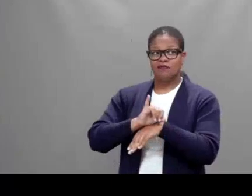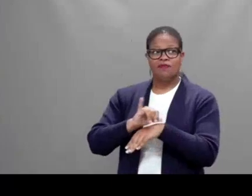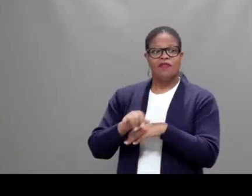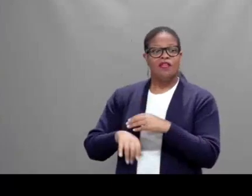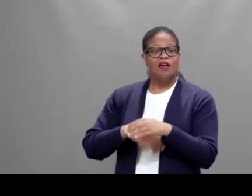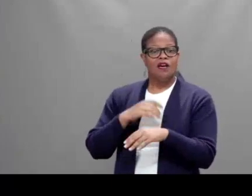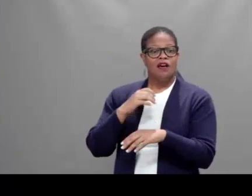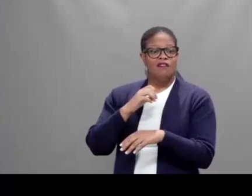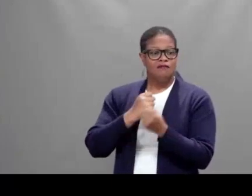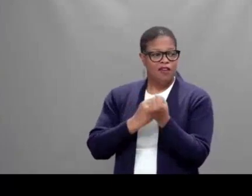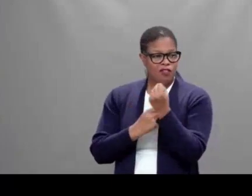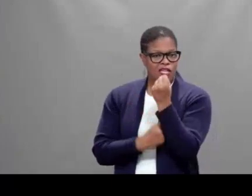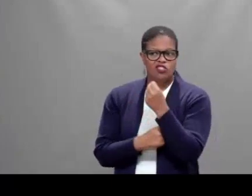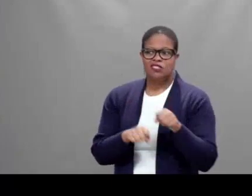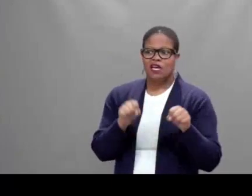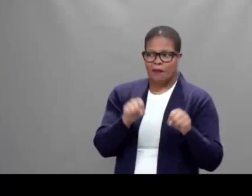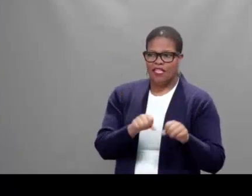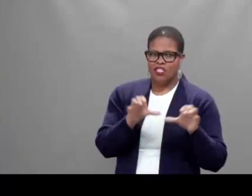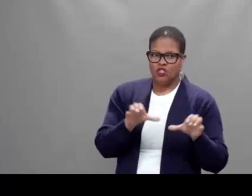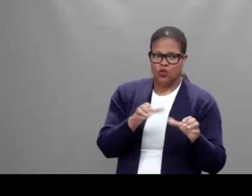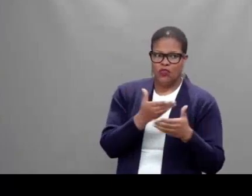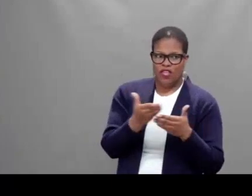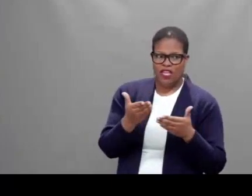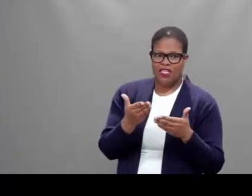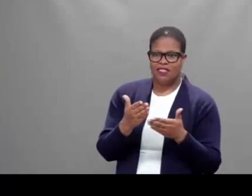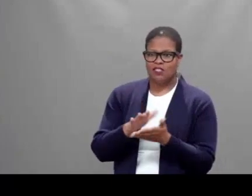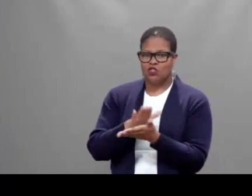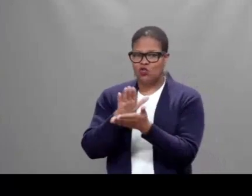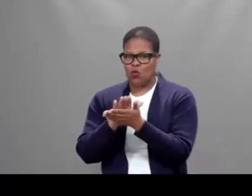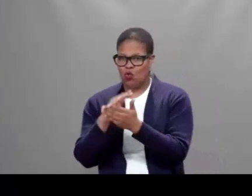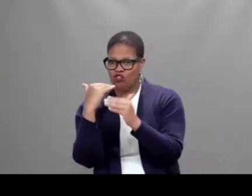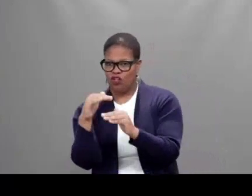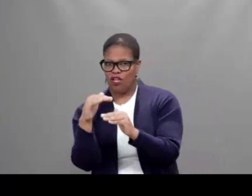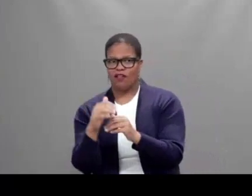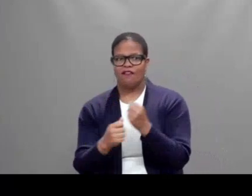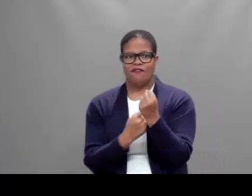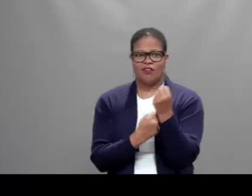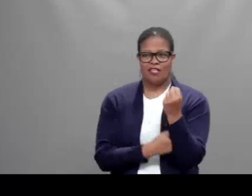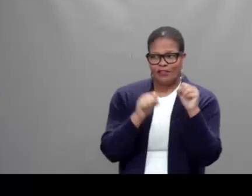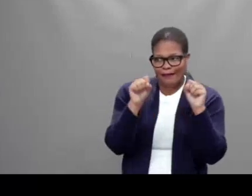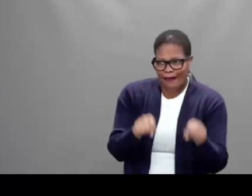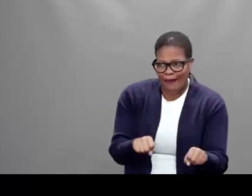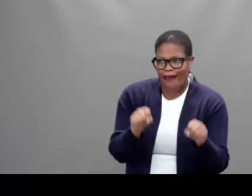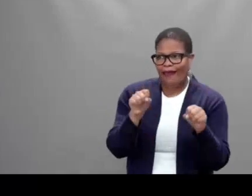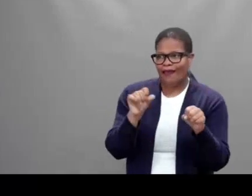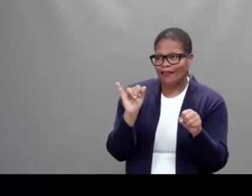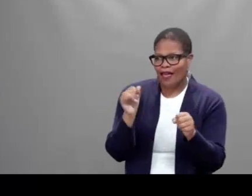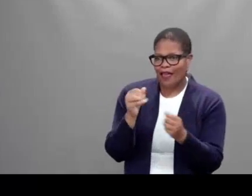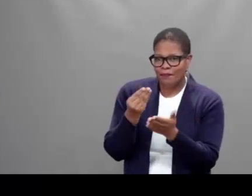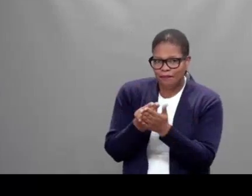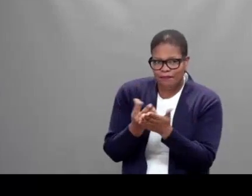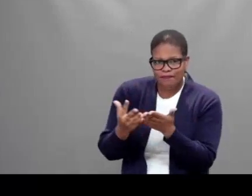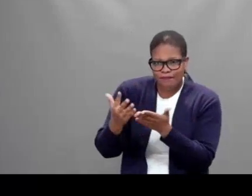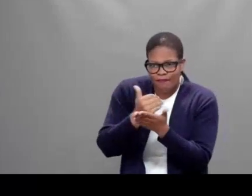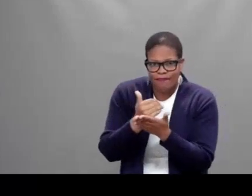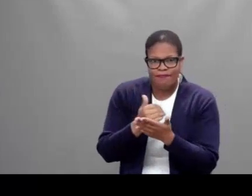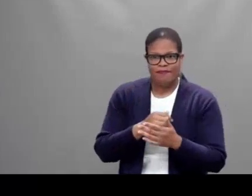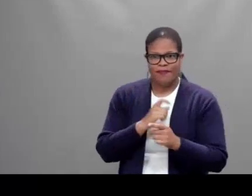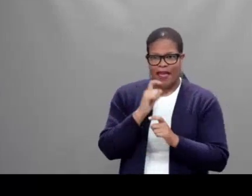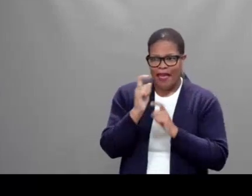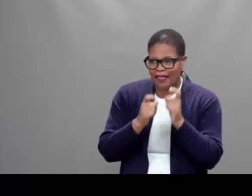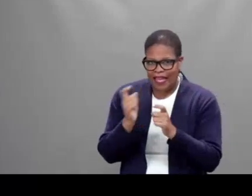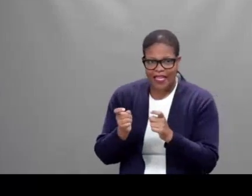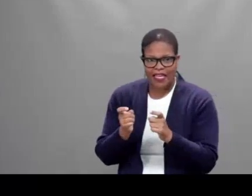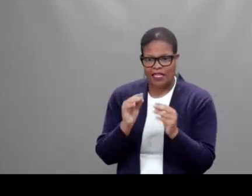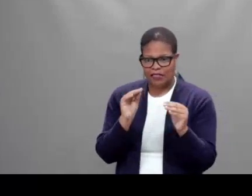to do some things that a school's restricted from in terms of like raising funds and allocating